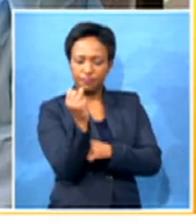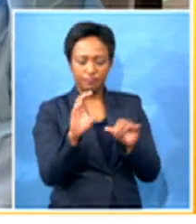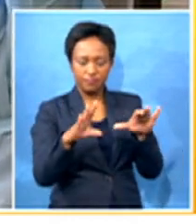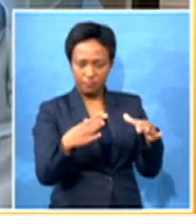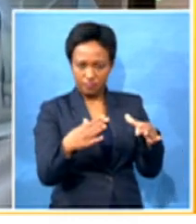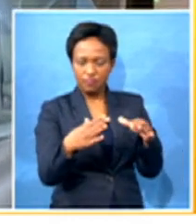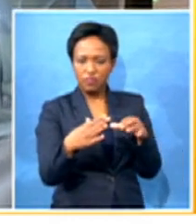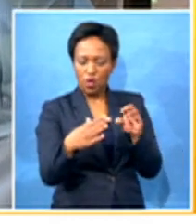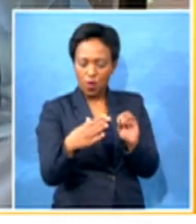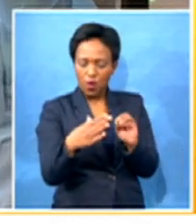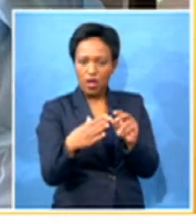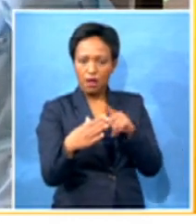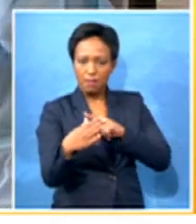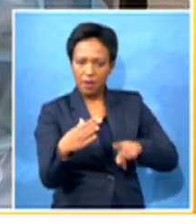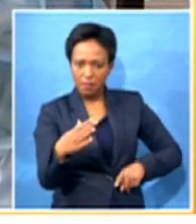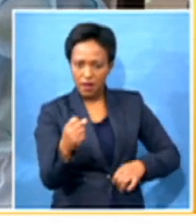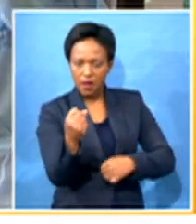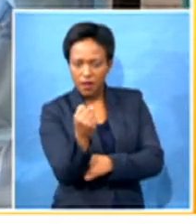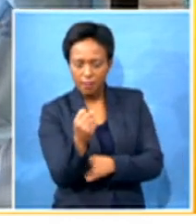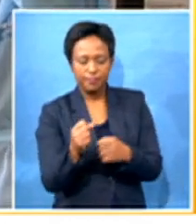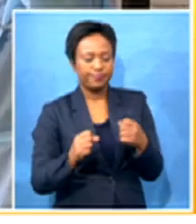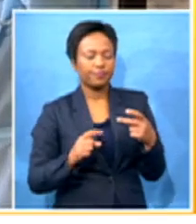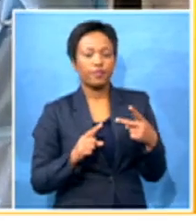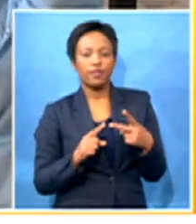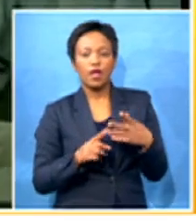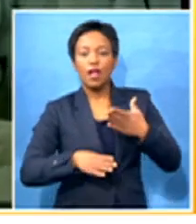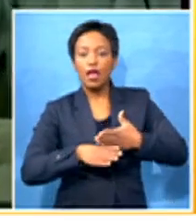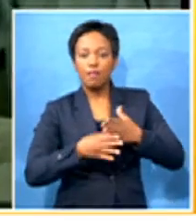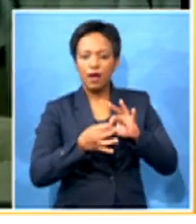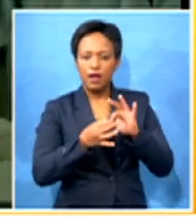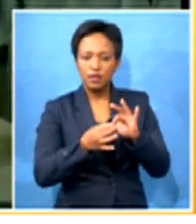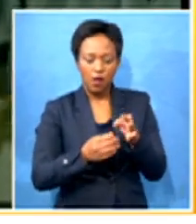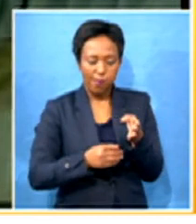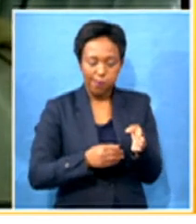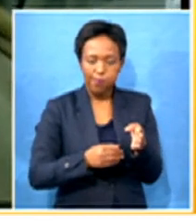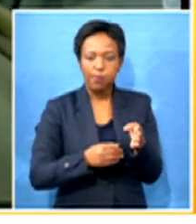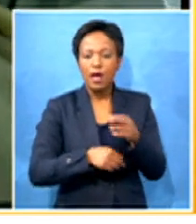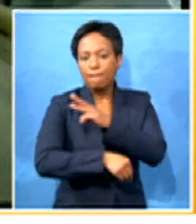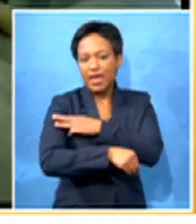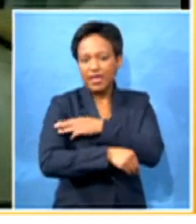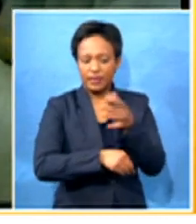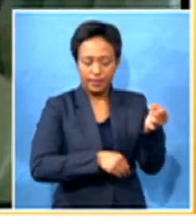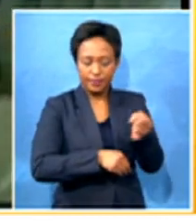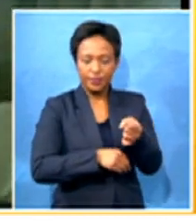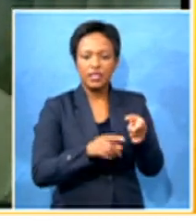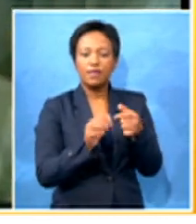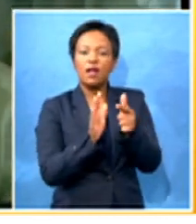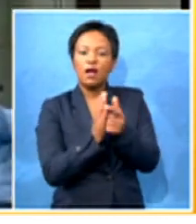the labor relations manager, the legal